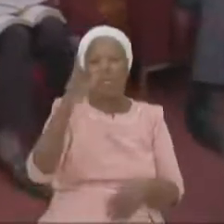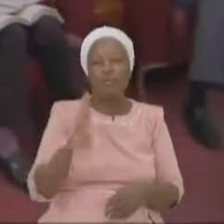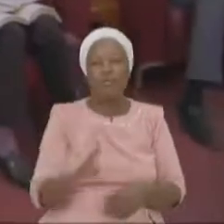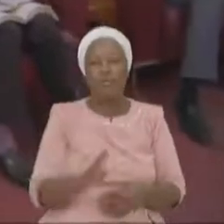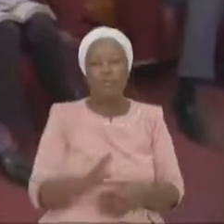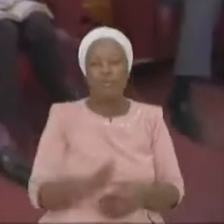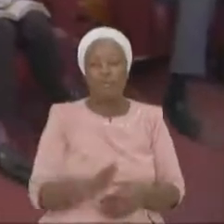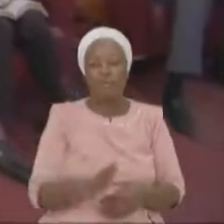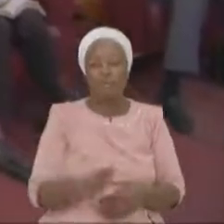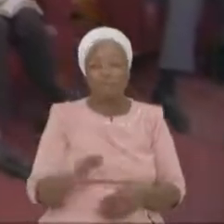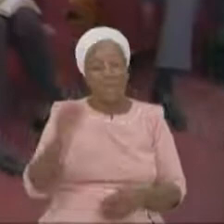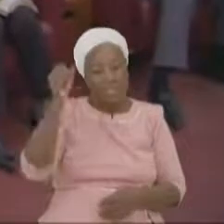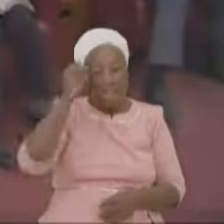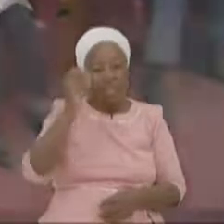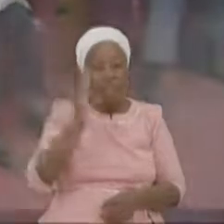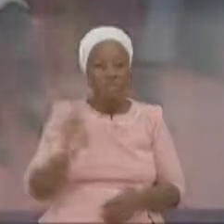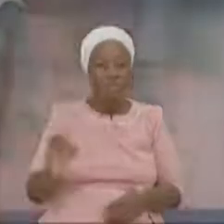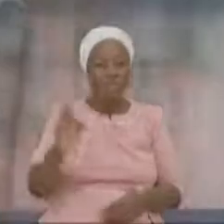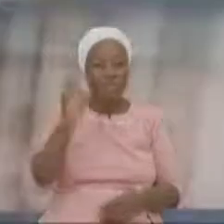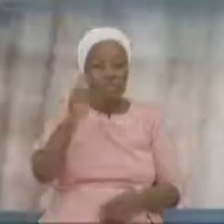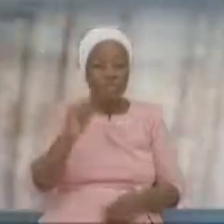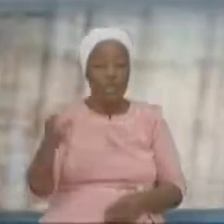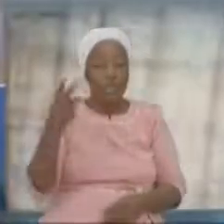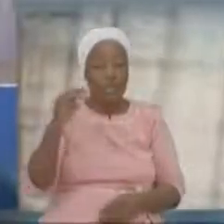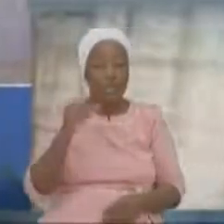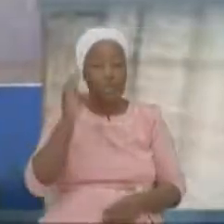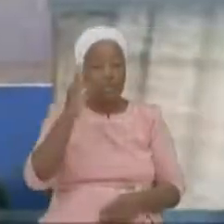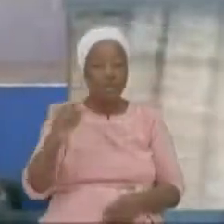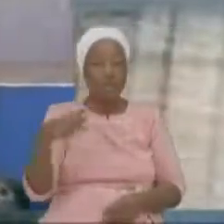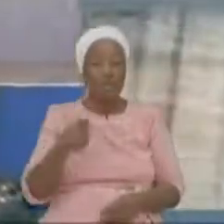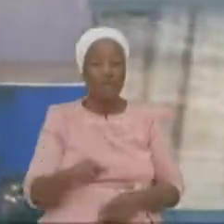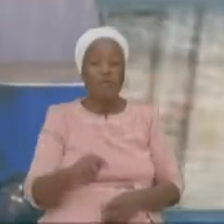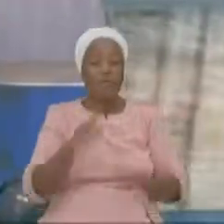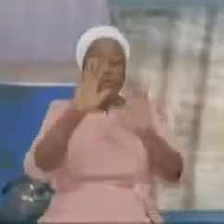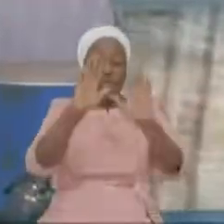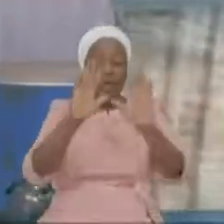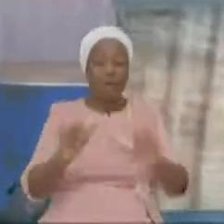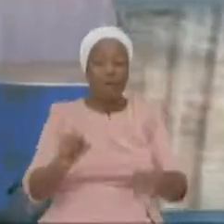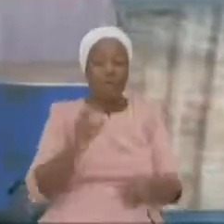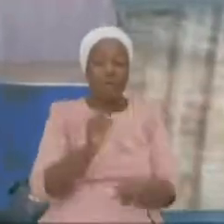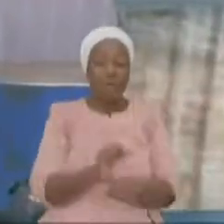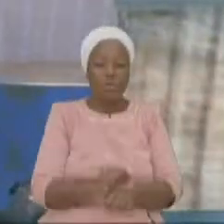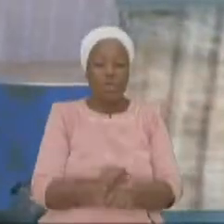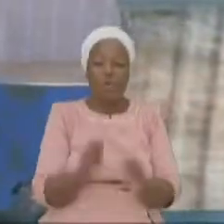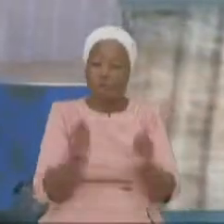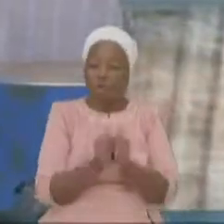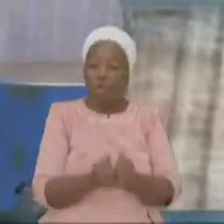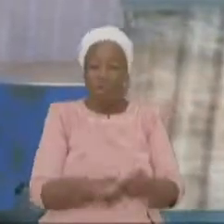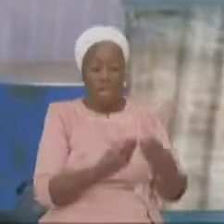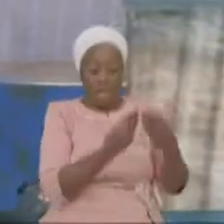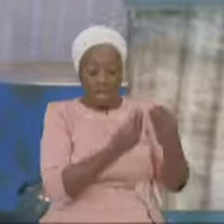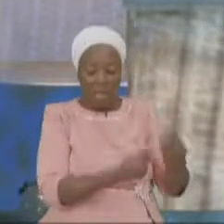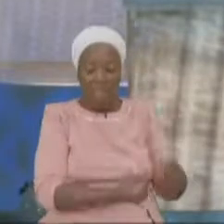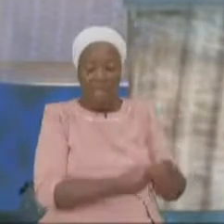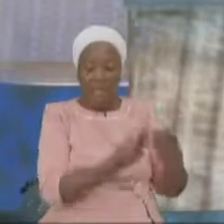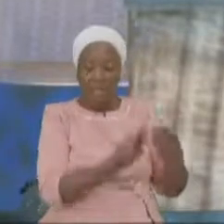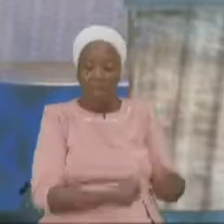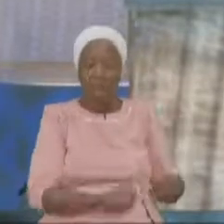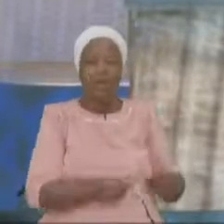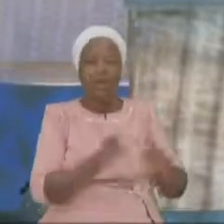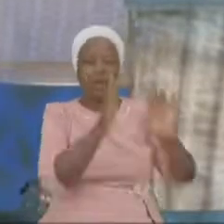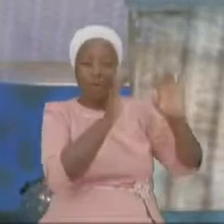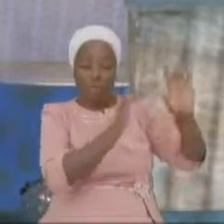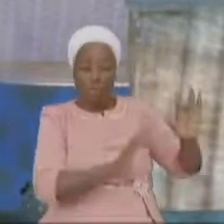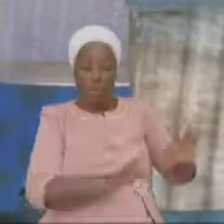His ministry was a ministry of miracles with tender compassion. In